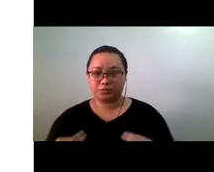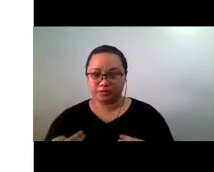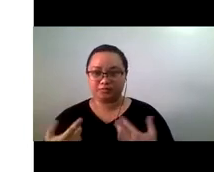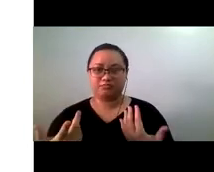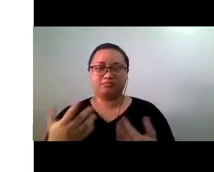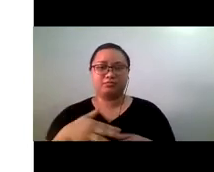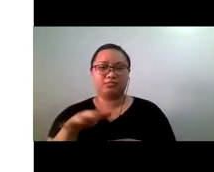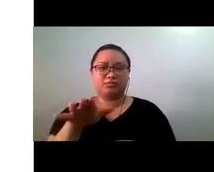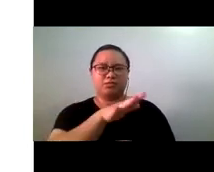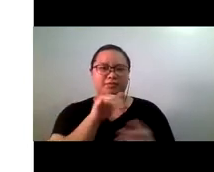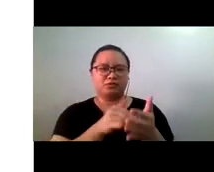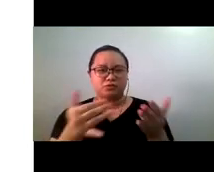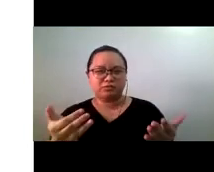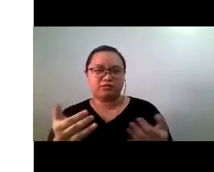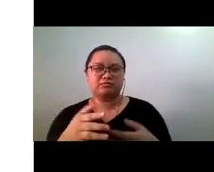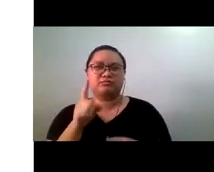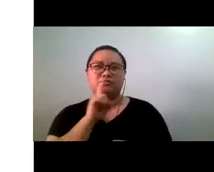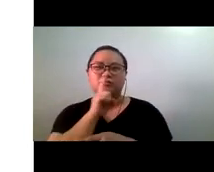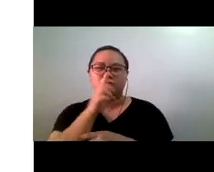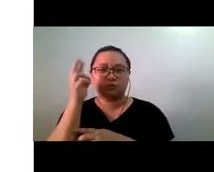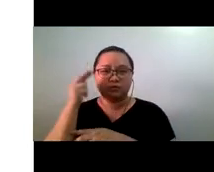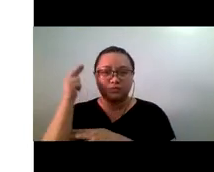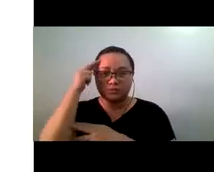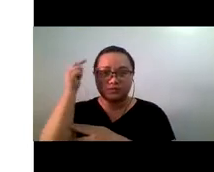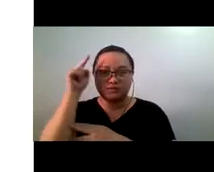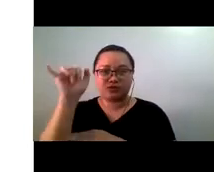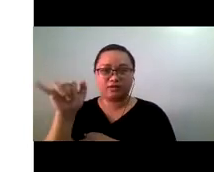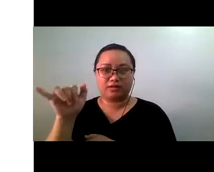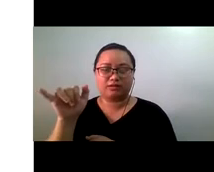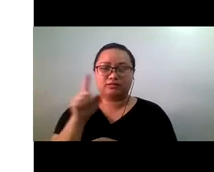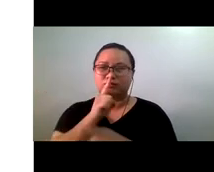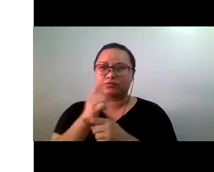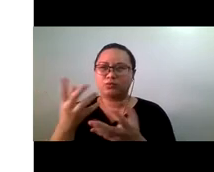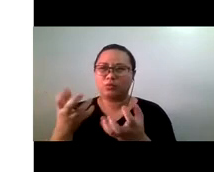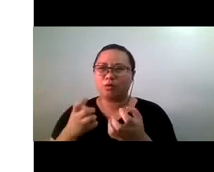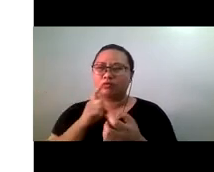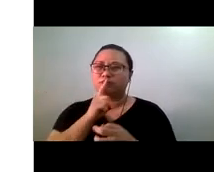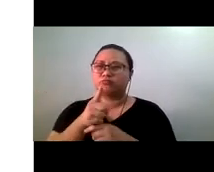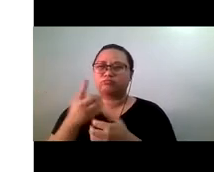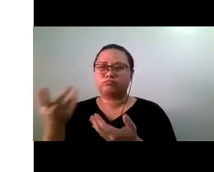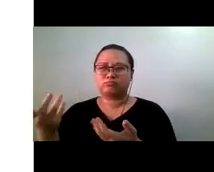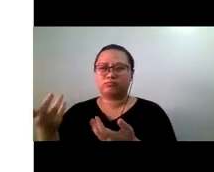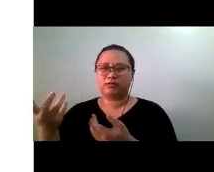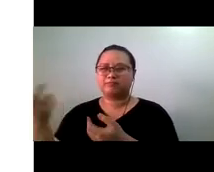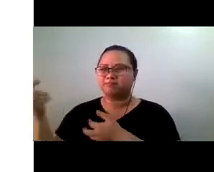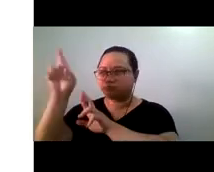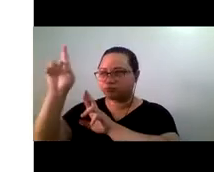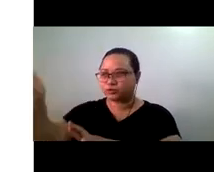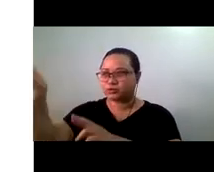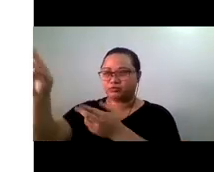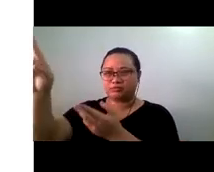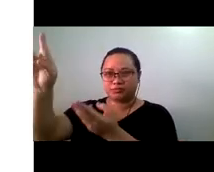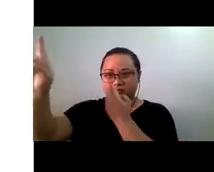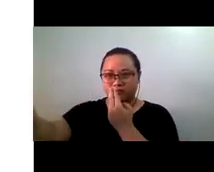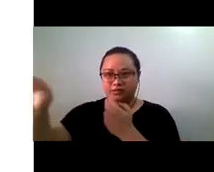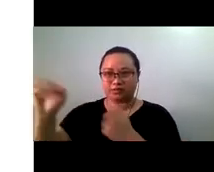reason for doing that is that we want to be able to treat each other with respect. And if you were to really